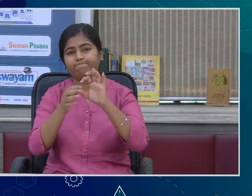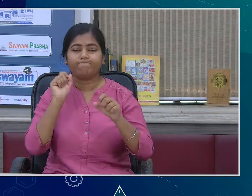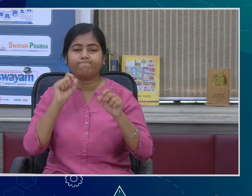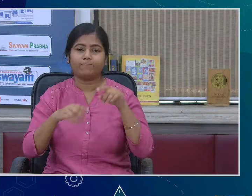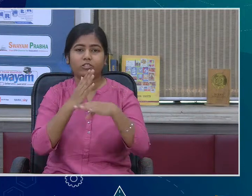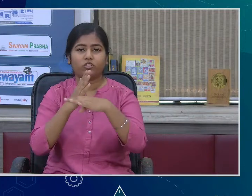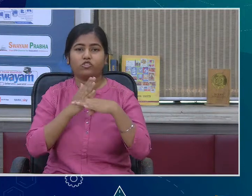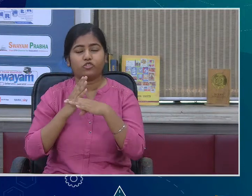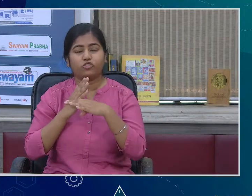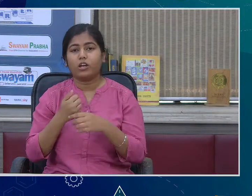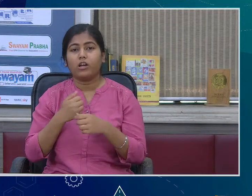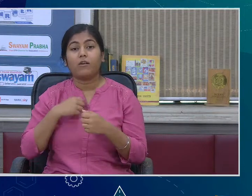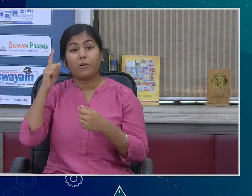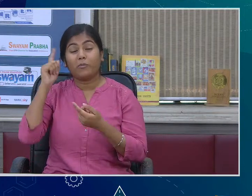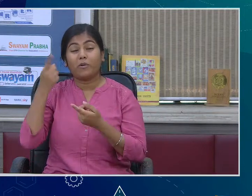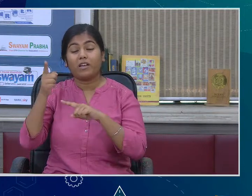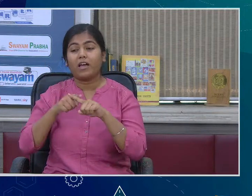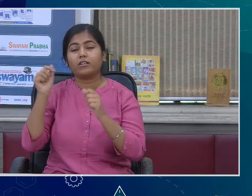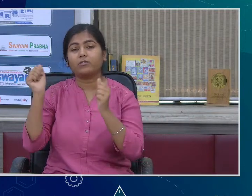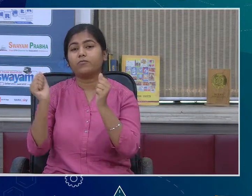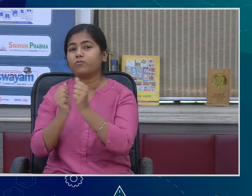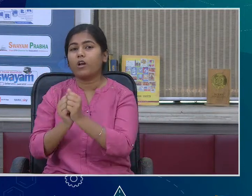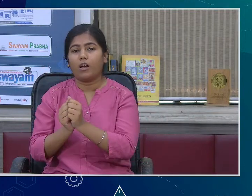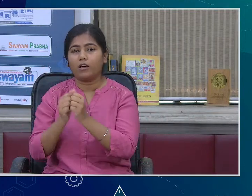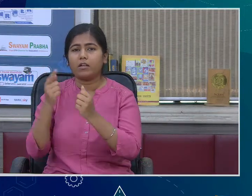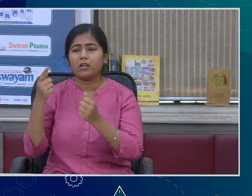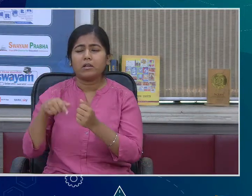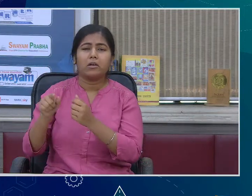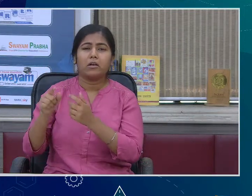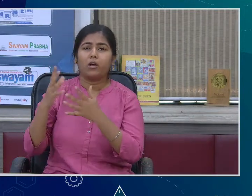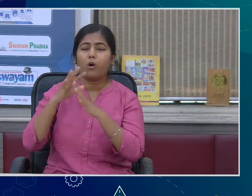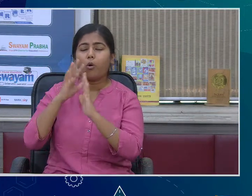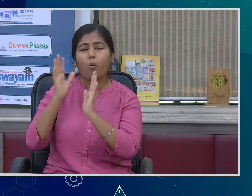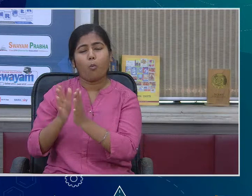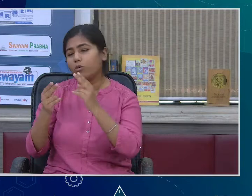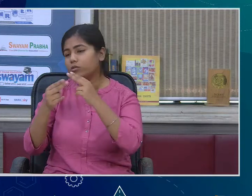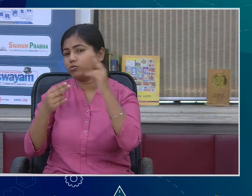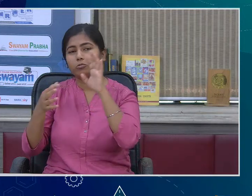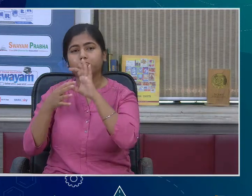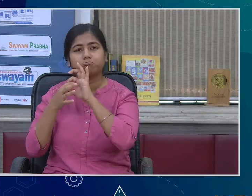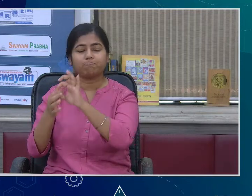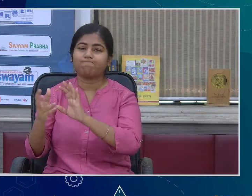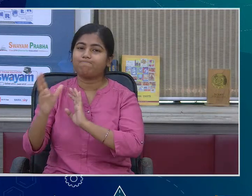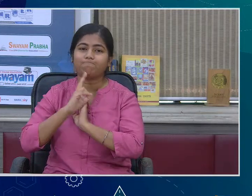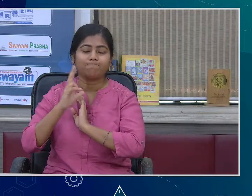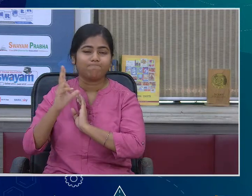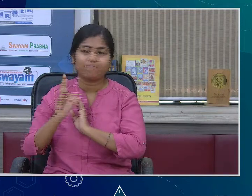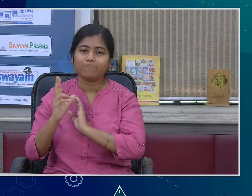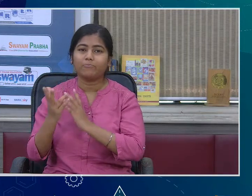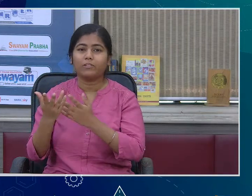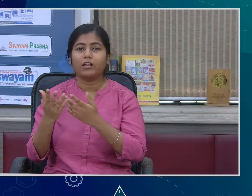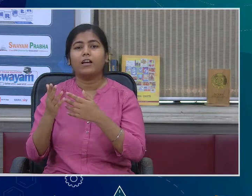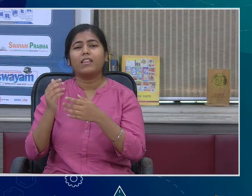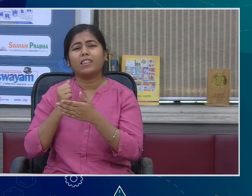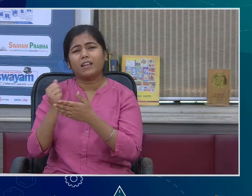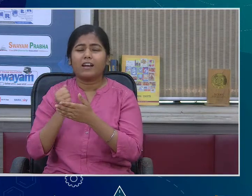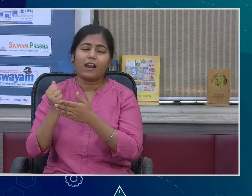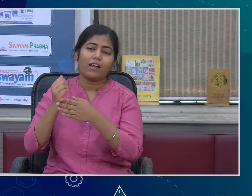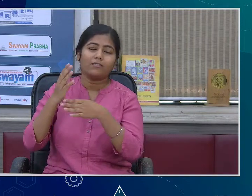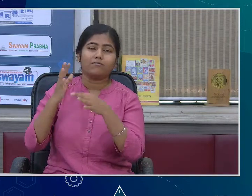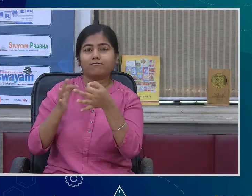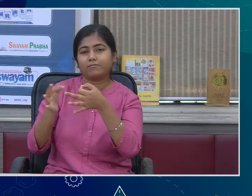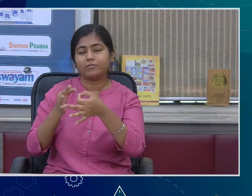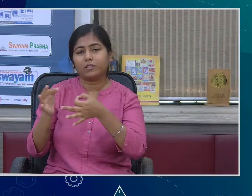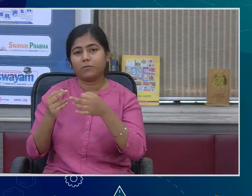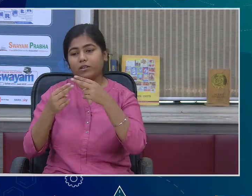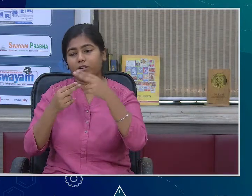have an expert with us, and she'll be telling us a lot regarding this story. Of course, she'll try and explain everything regarding